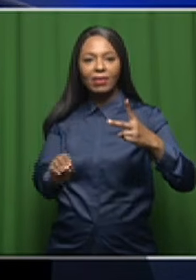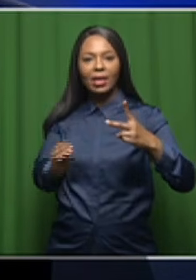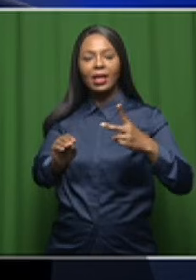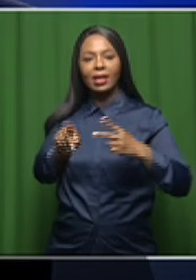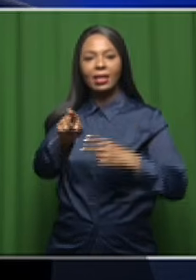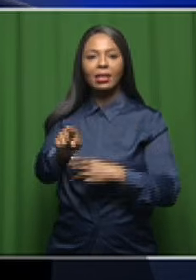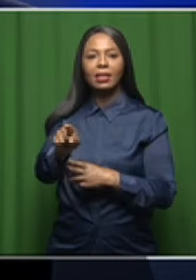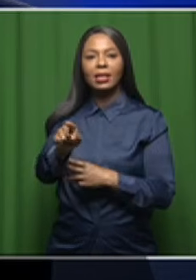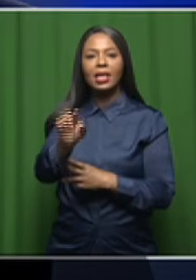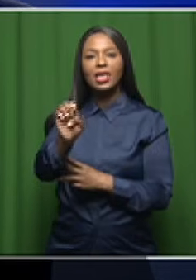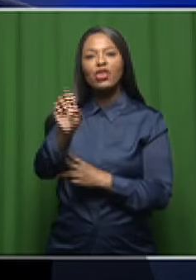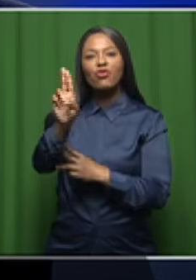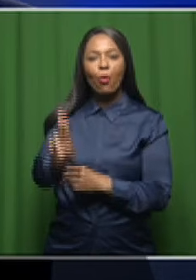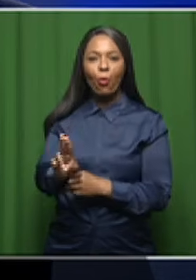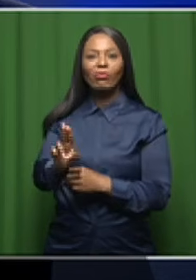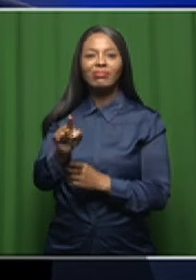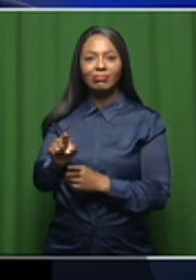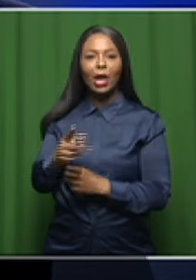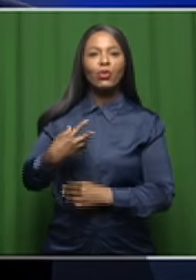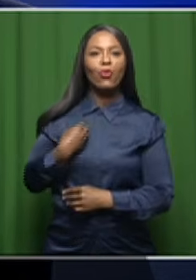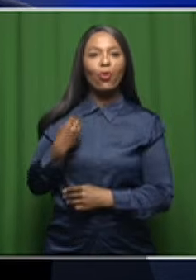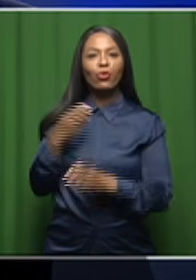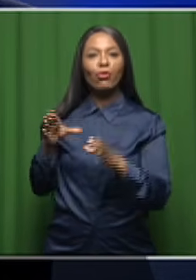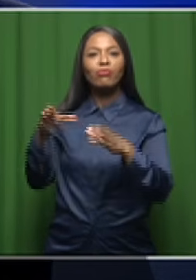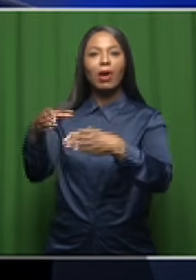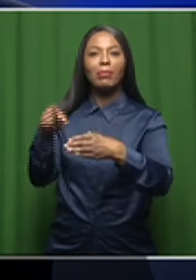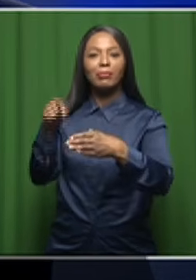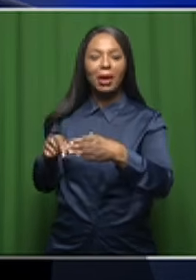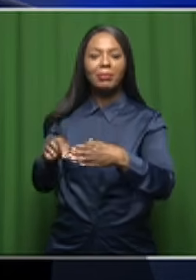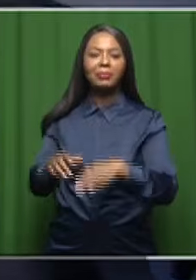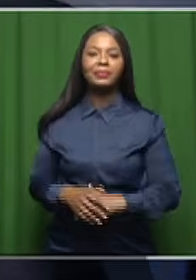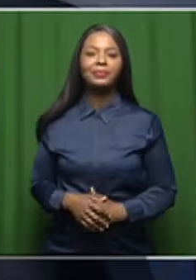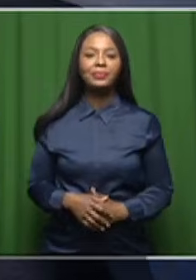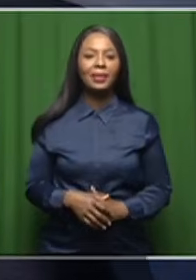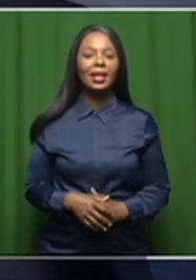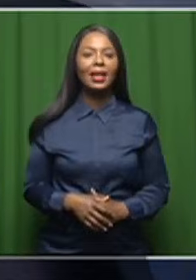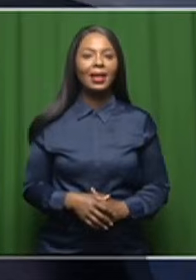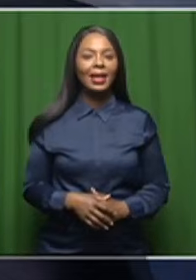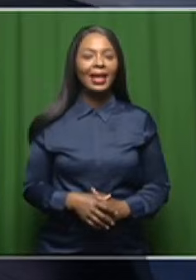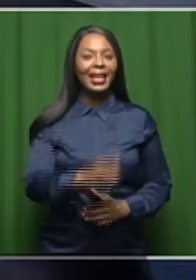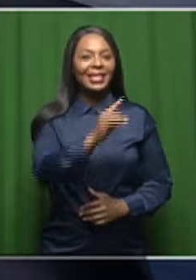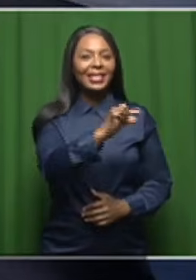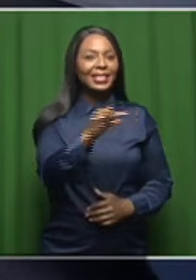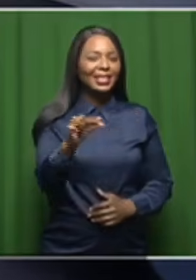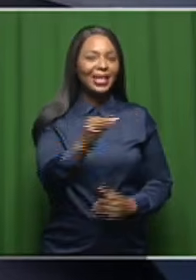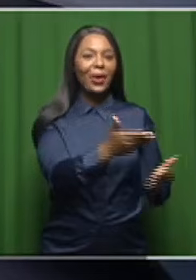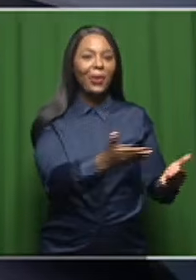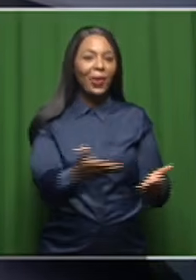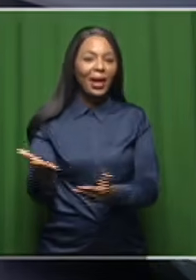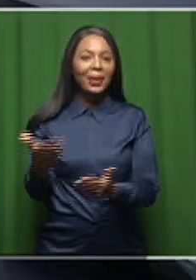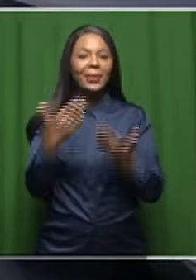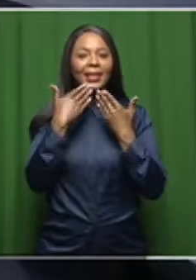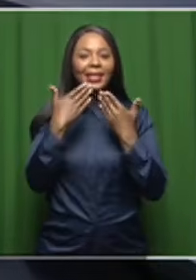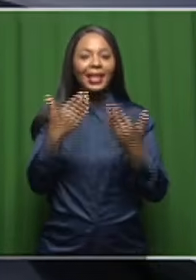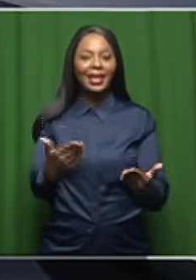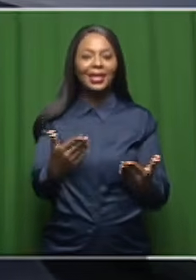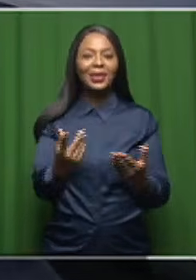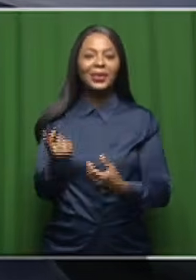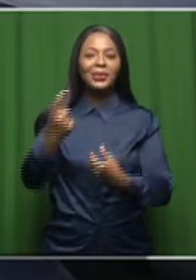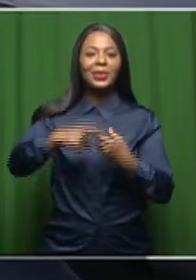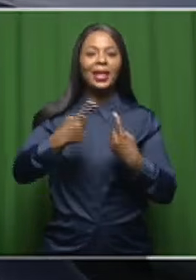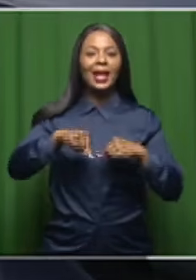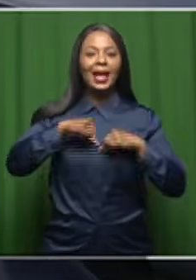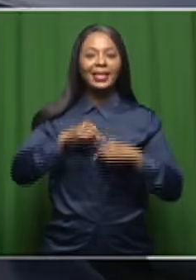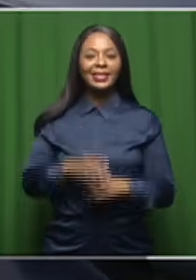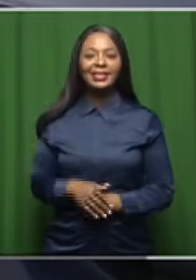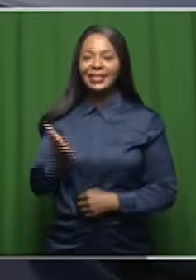Youth Core Group think tank member. Ladies and gentlemen, DG, welcome. Thank you so much for joining us. Mandilambon,